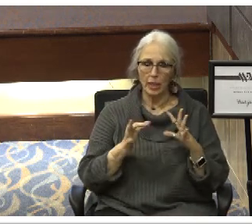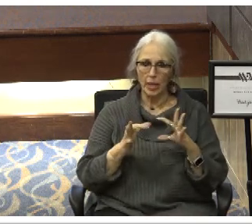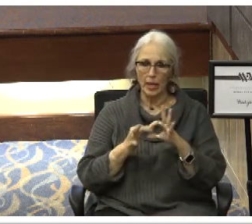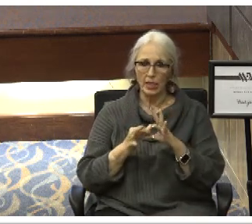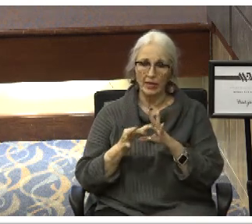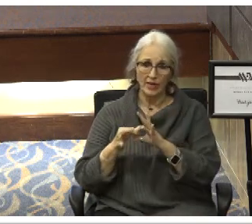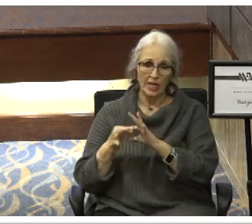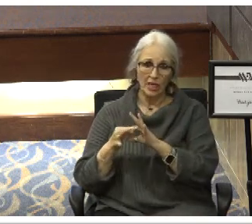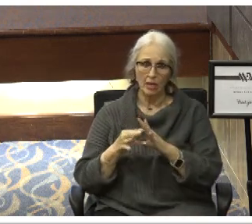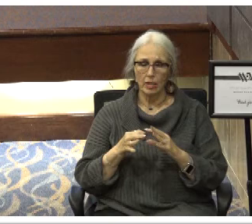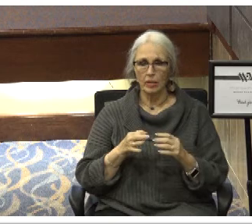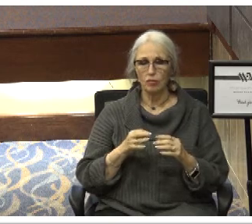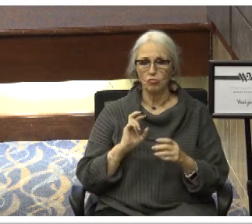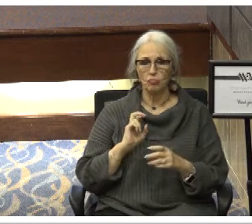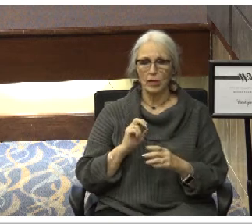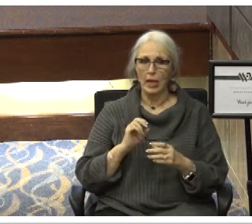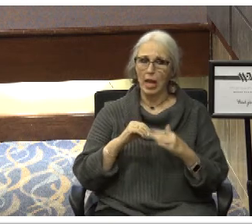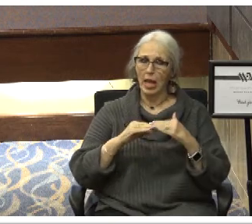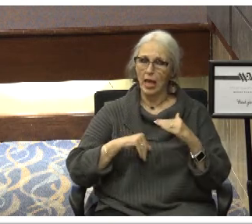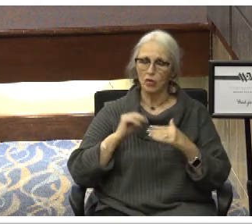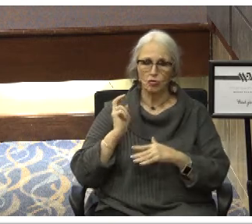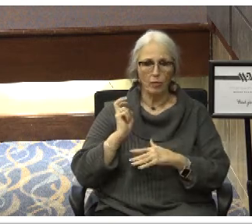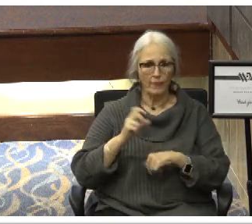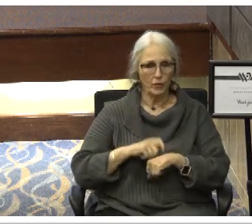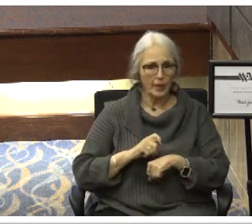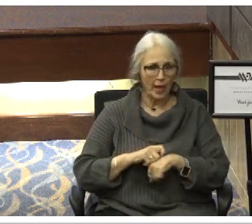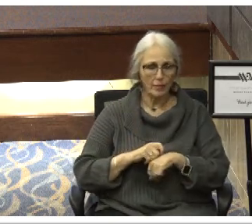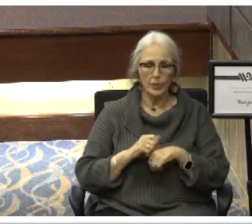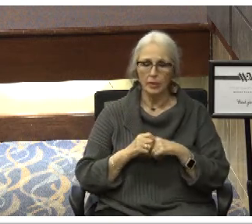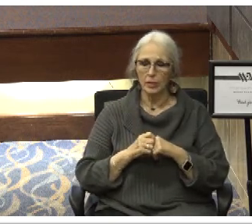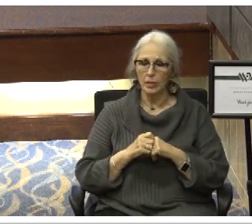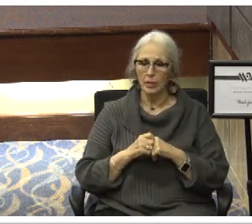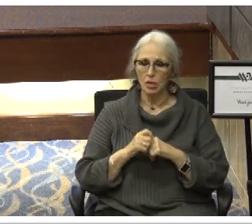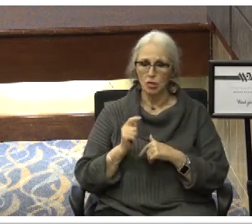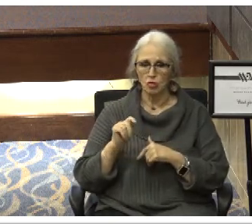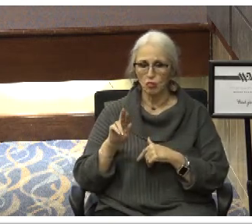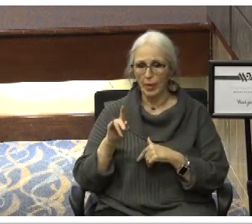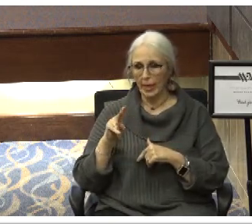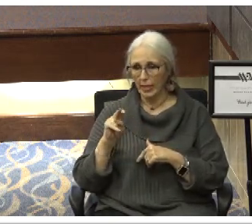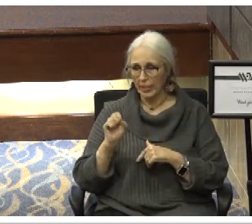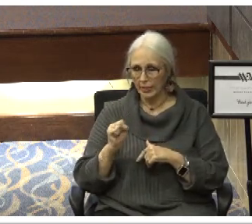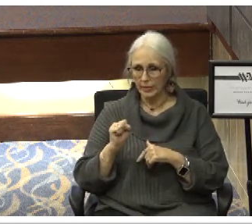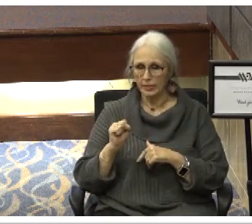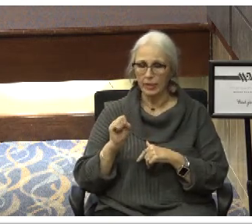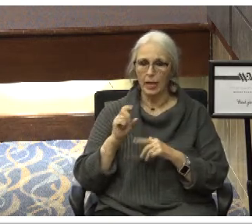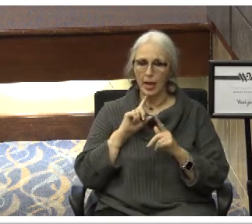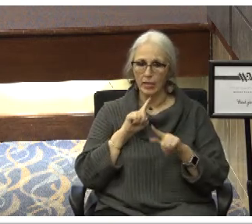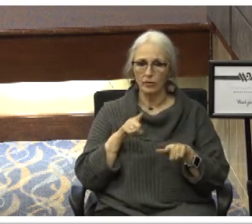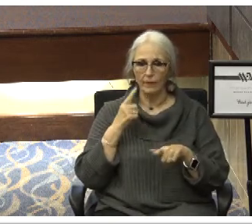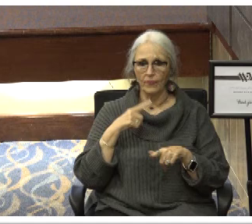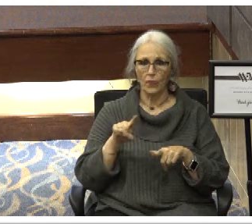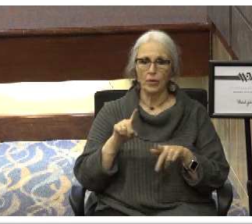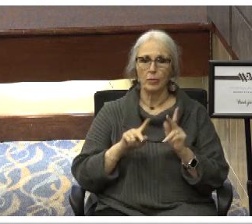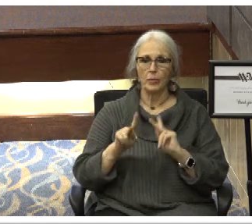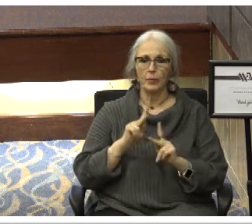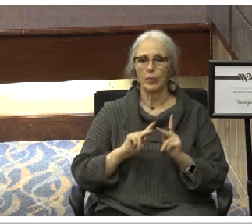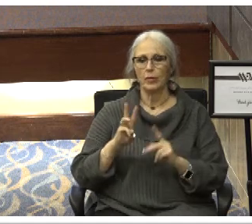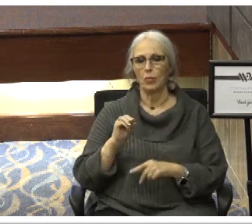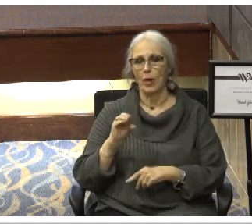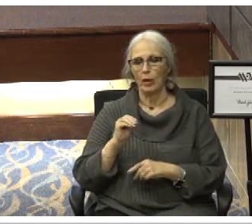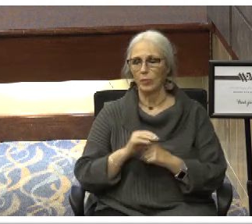minimizes travel time, and provides a cost-effectiveness of transit solutions for the citizens of Waco. Tim, I'm going to go ahead and let you